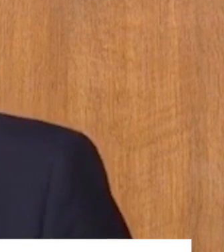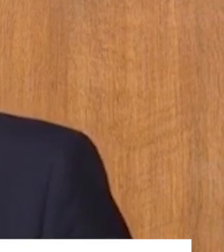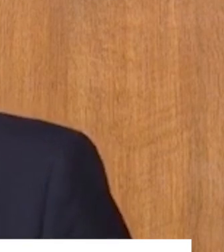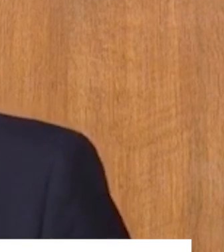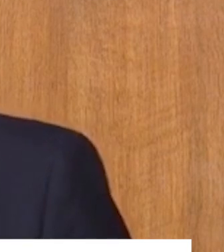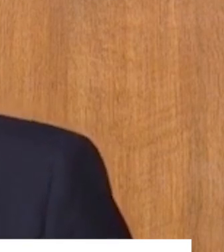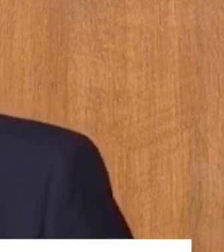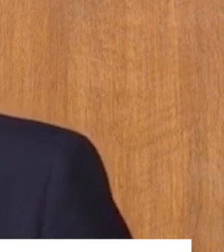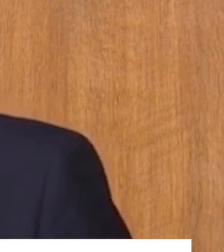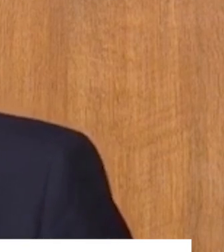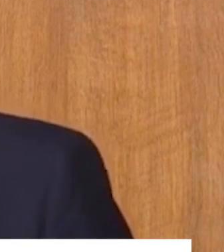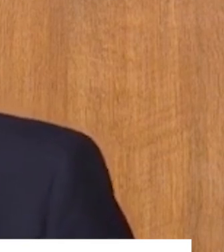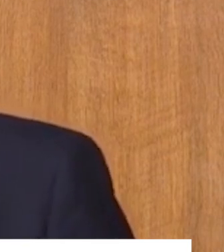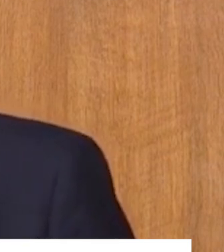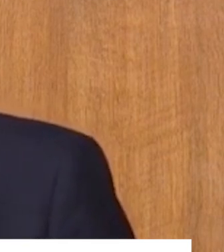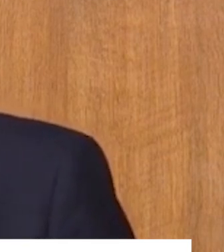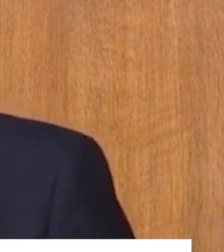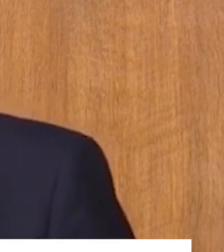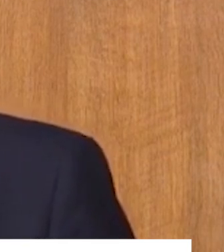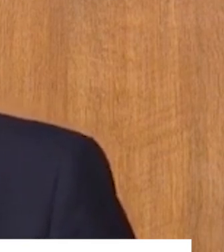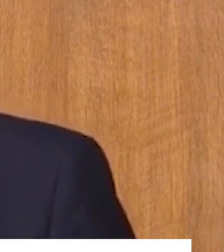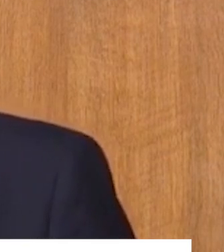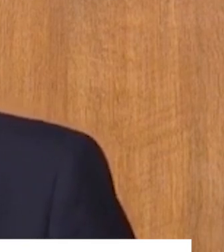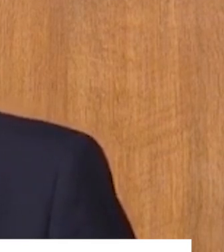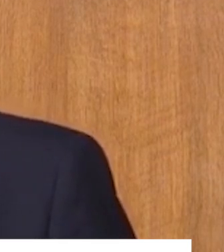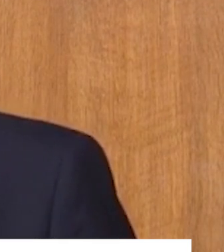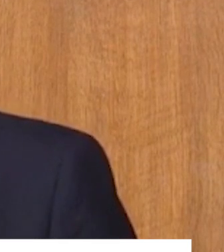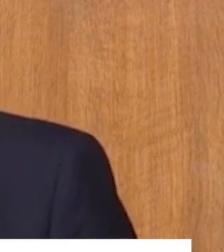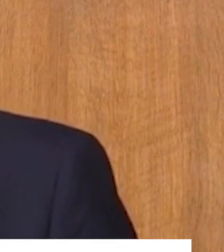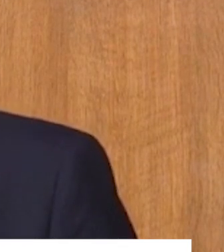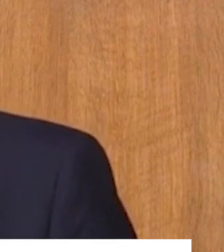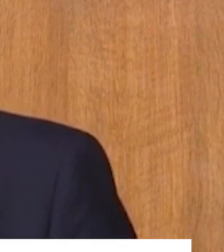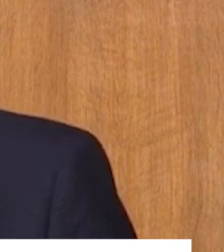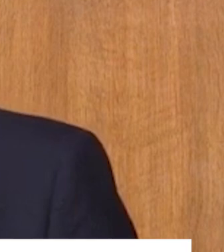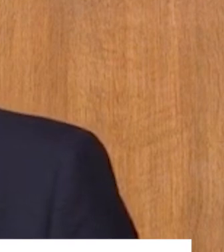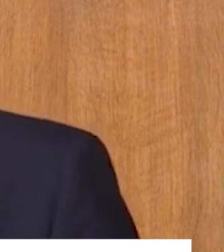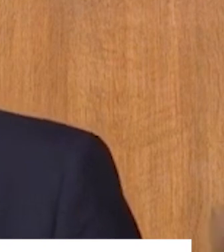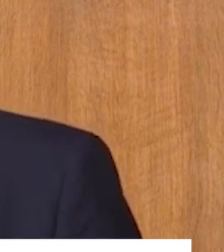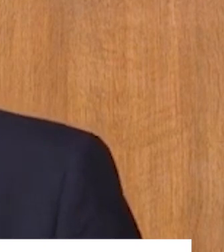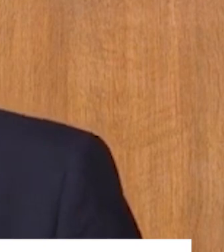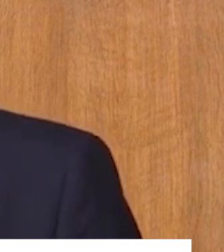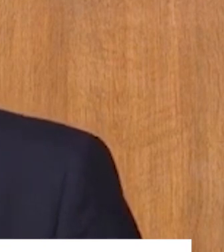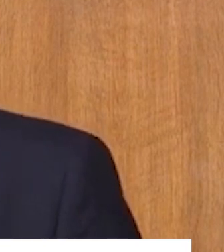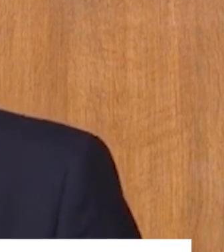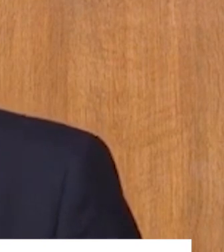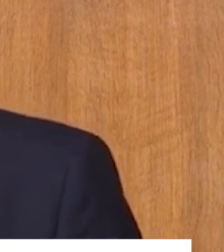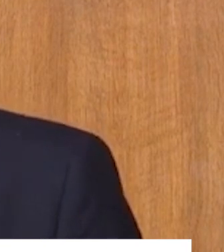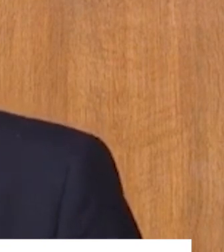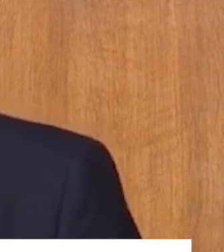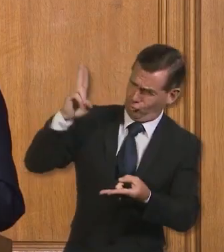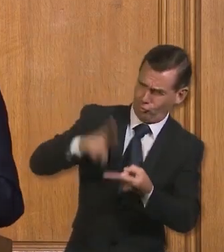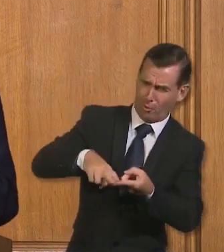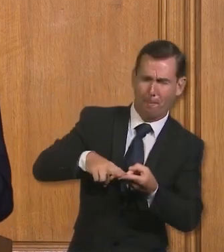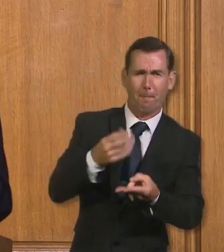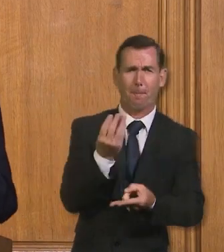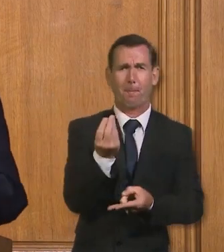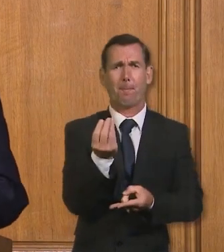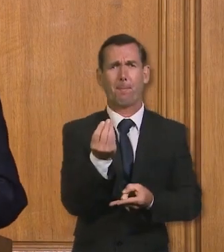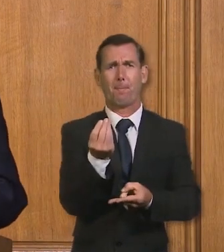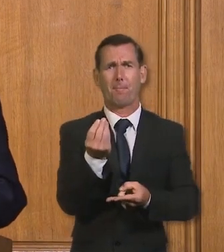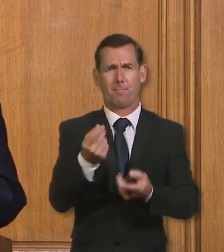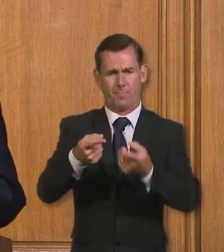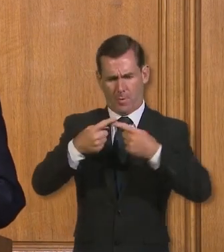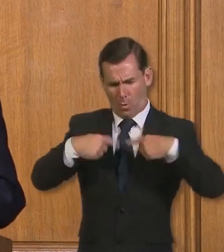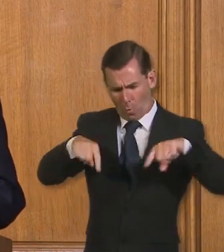hospital. It's available throughout the world, and it's extremely cheap. So we've looked at the numbers, and if we treat